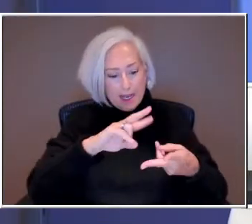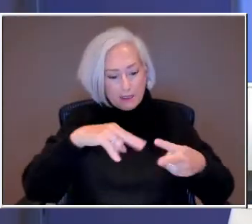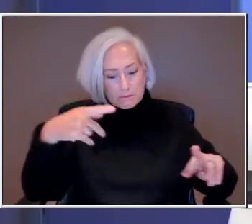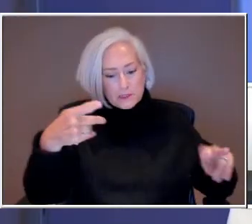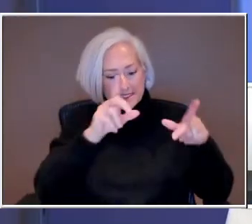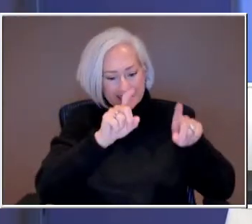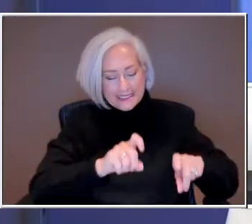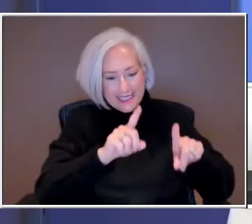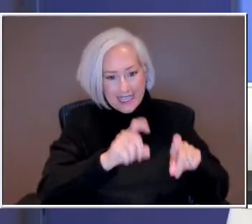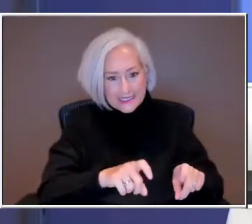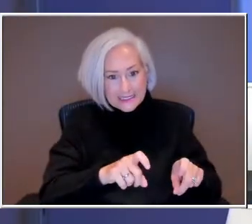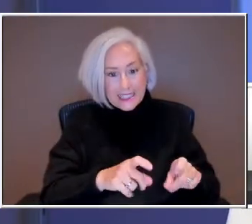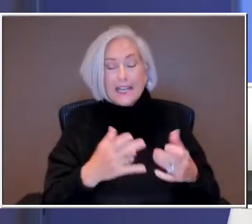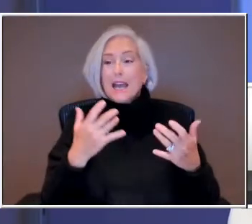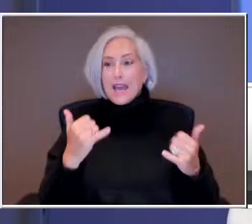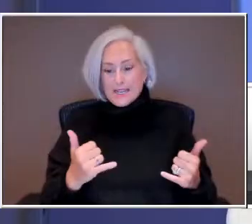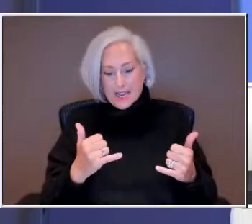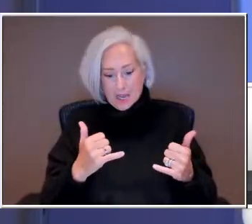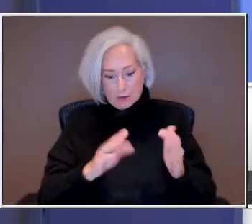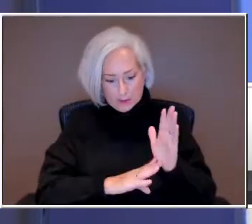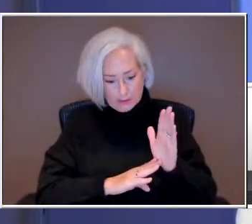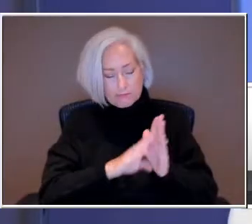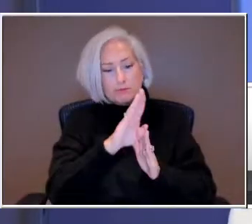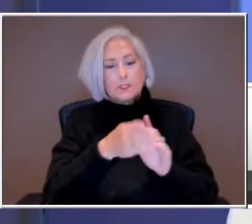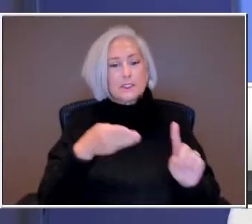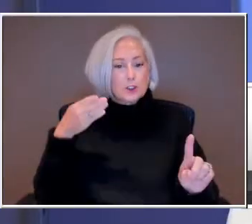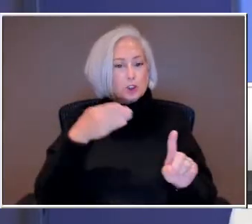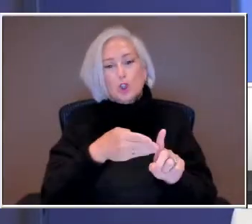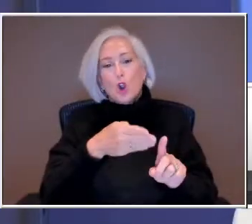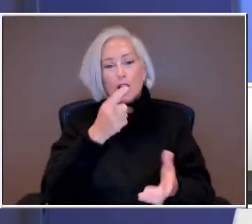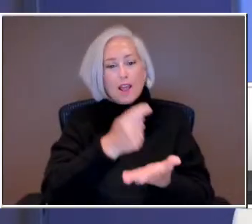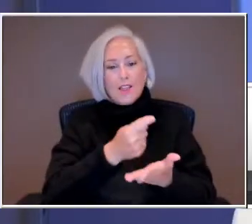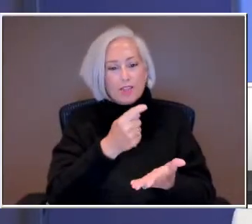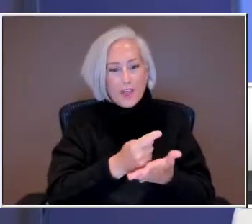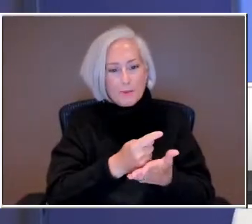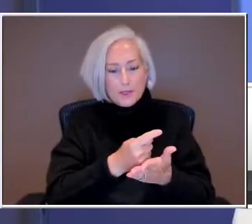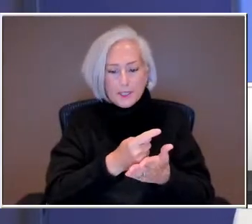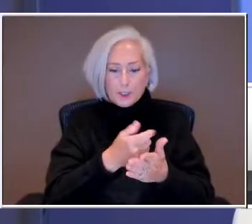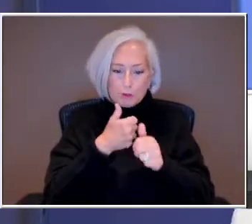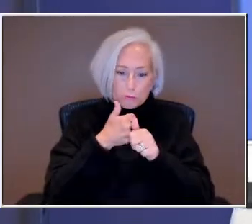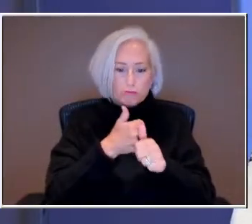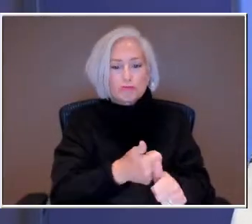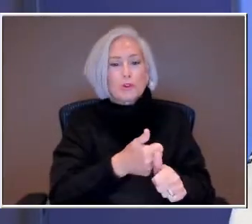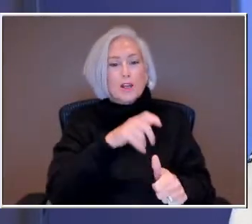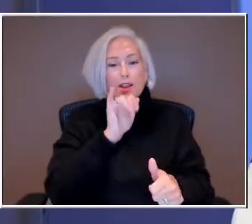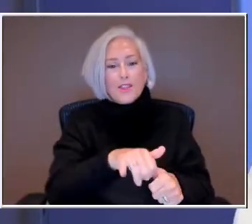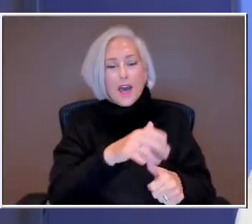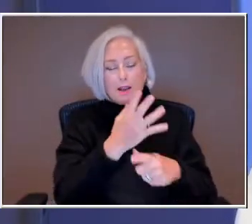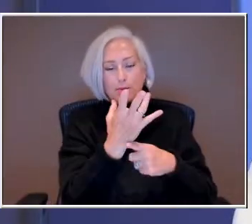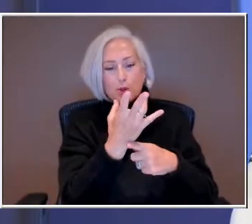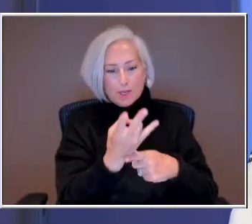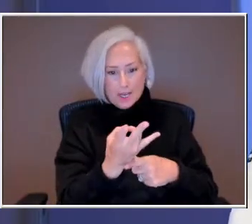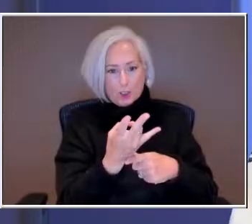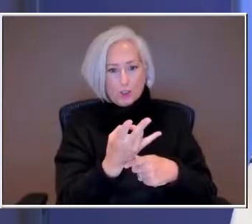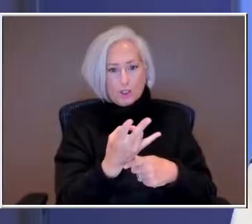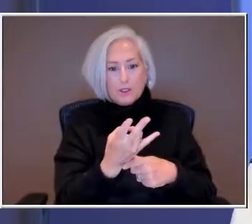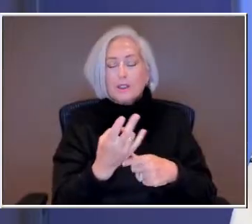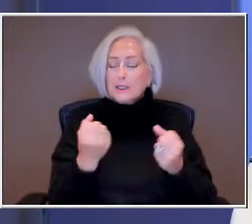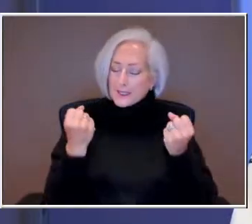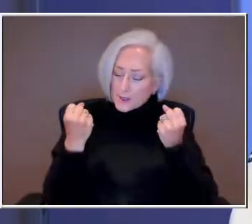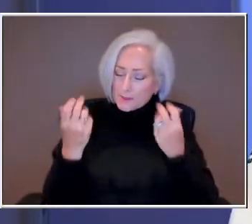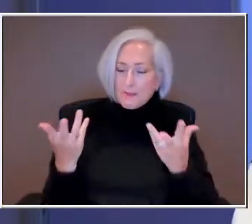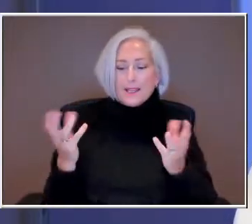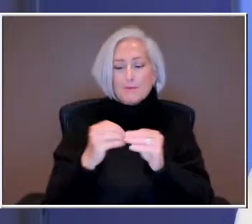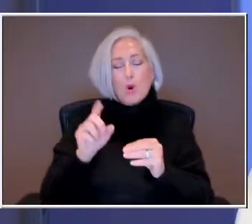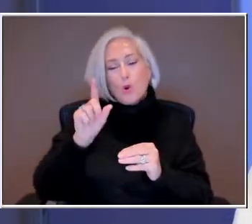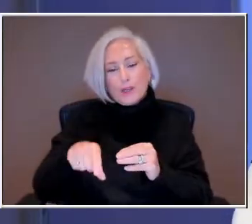targeted therapies that actually go after the particular driver mutations for many people's cancers. Of course, there's many more yet to be discovered, but there's